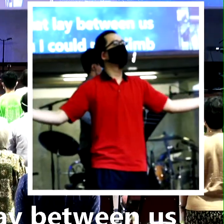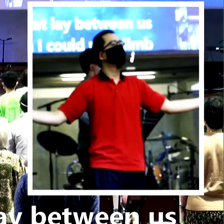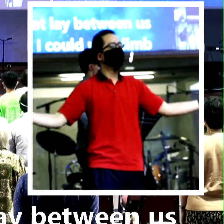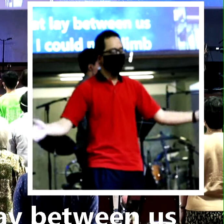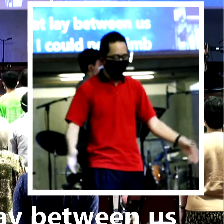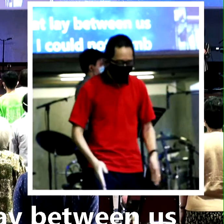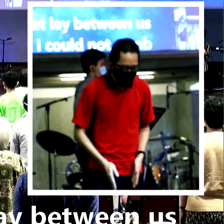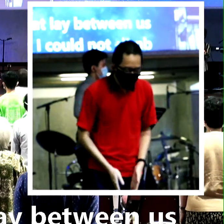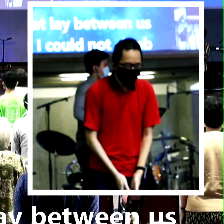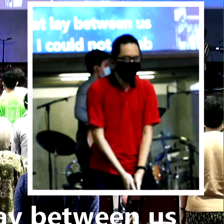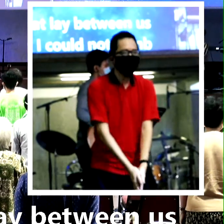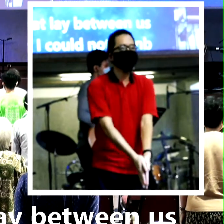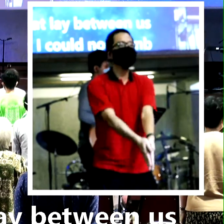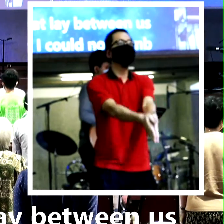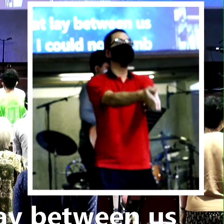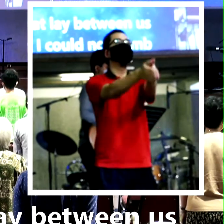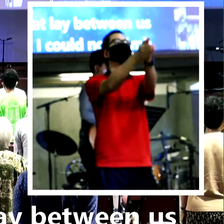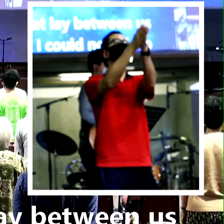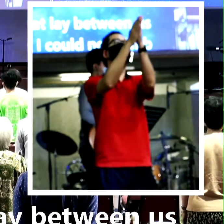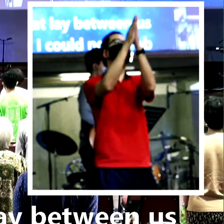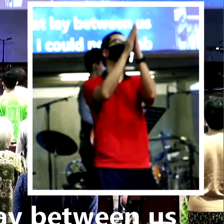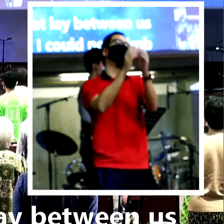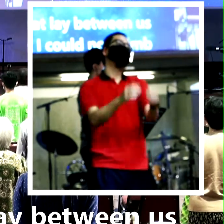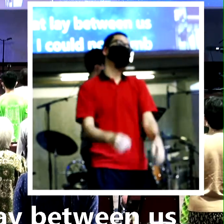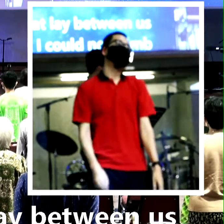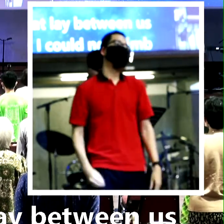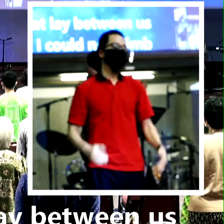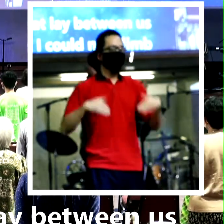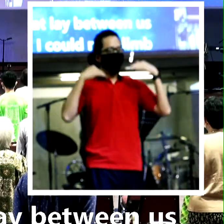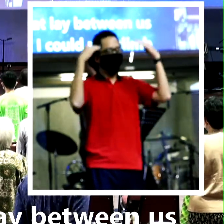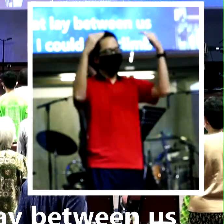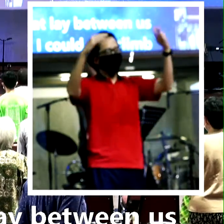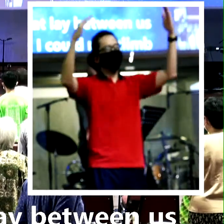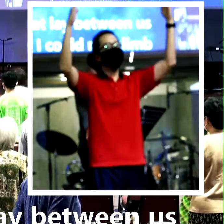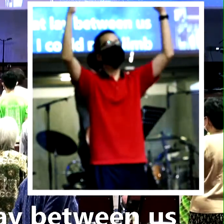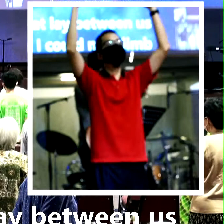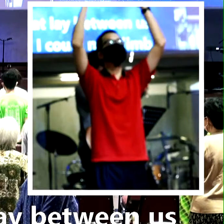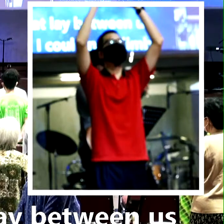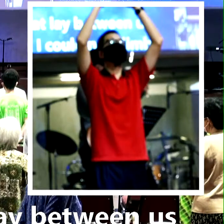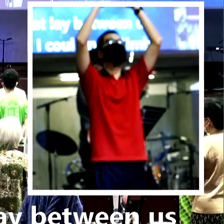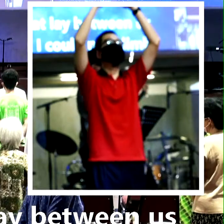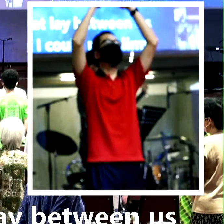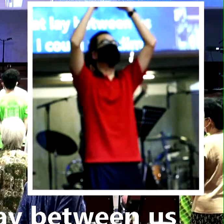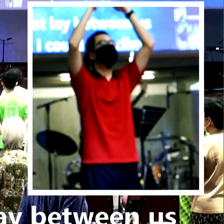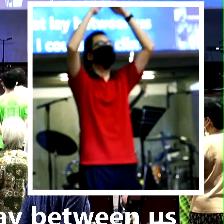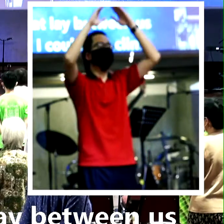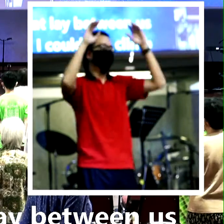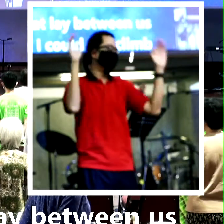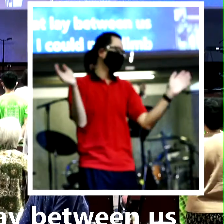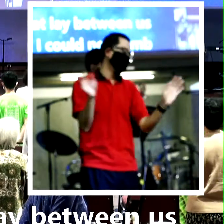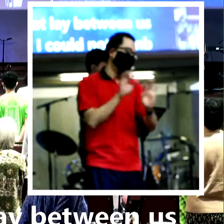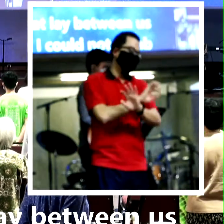chasm that lay between us. How high the